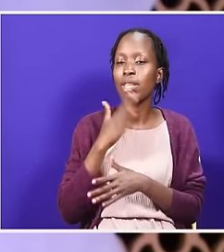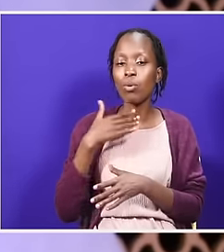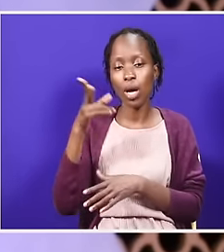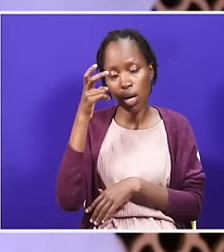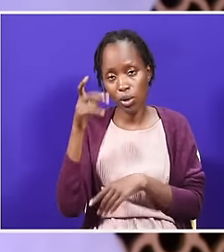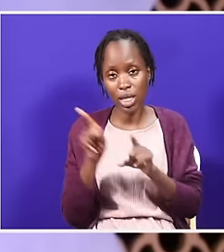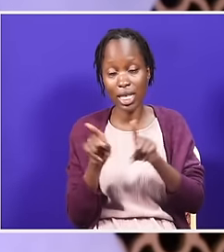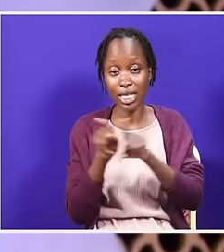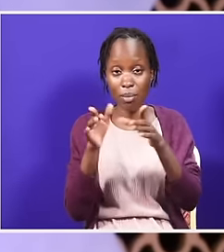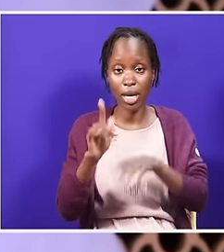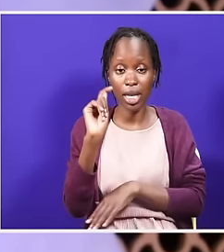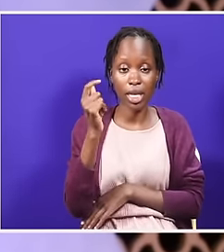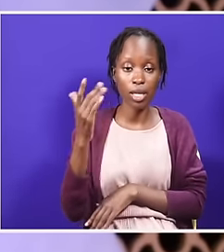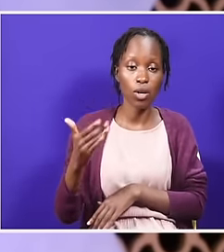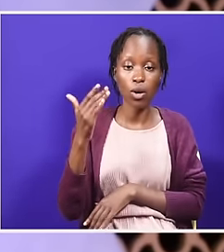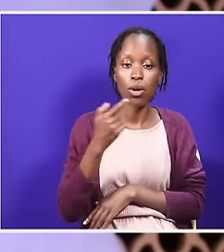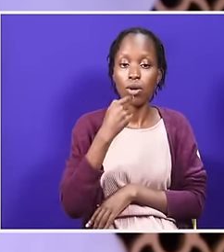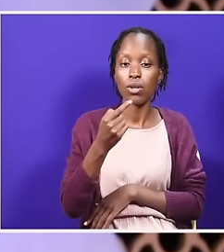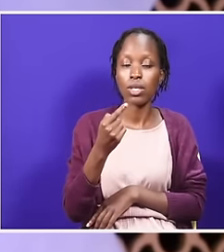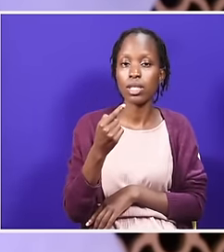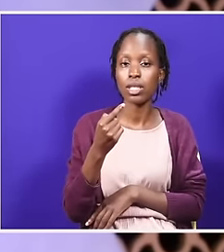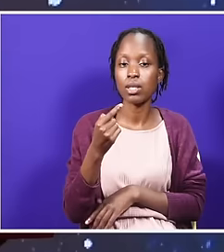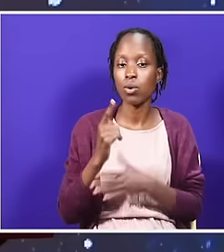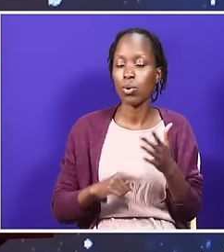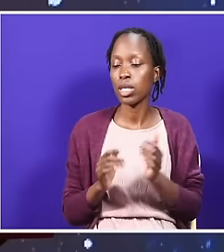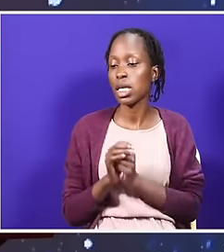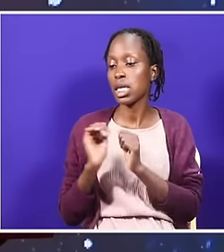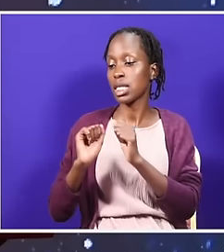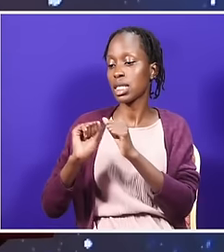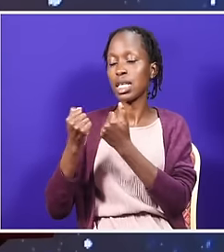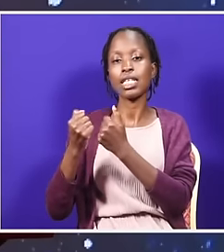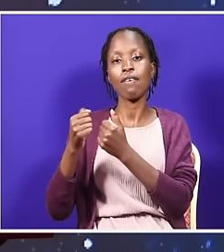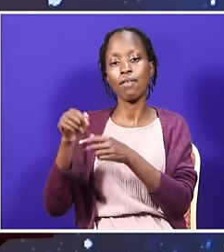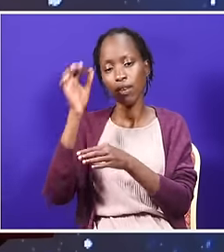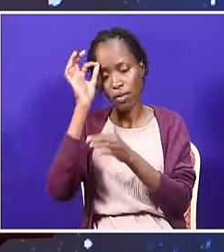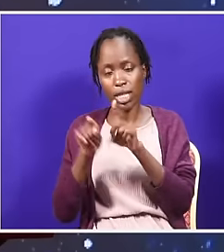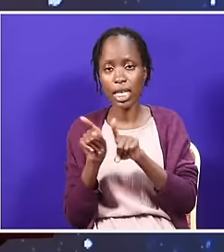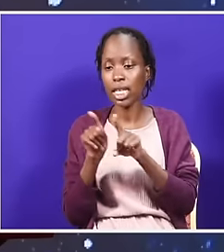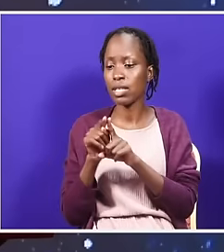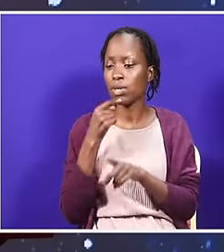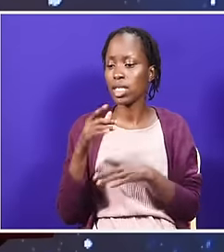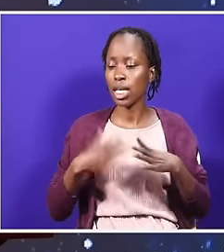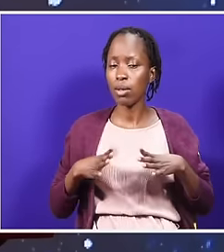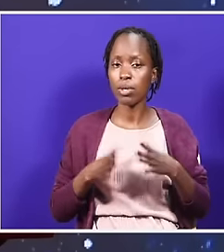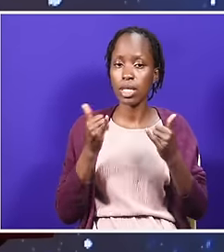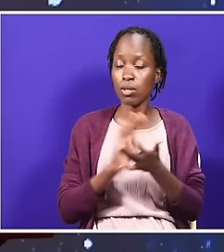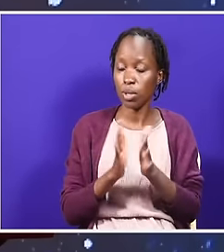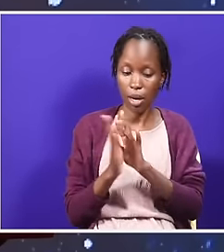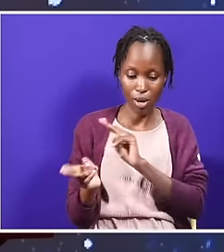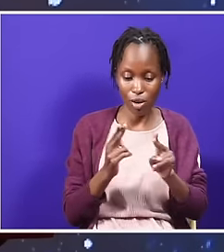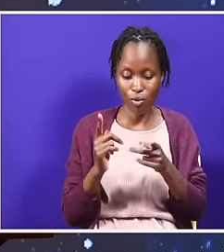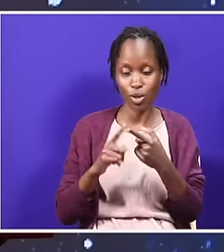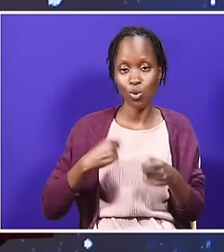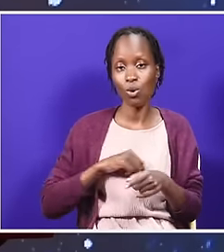Kenya, we have a thing, we call it saving face, right? And we tell people, it's become a norm for